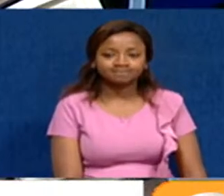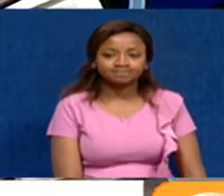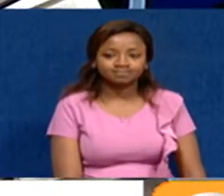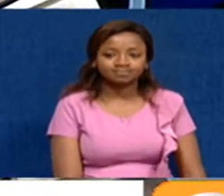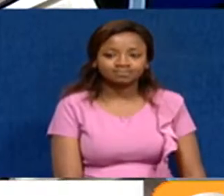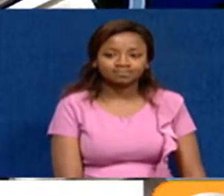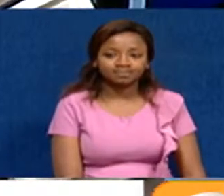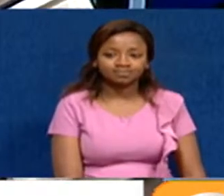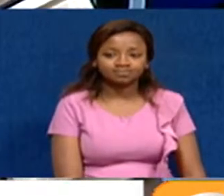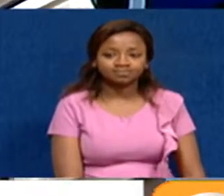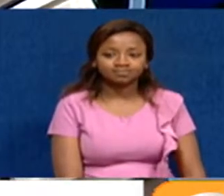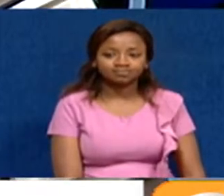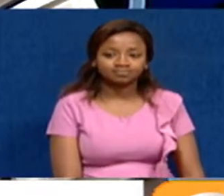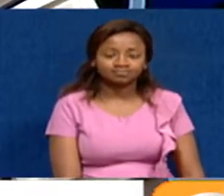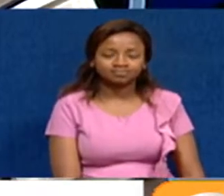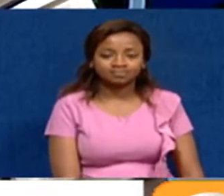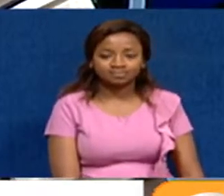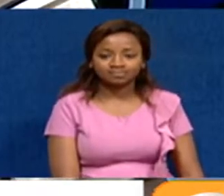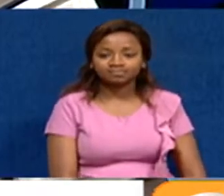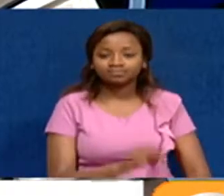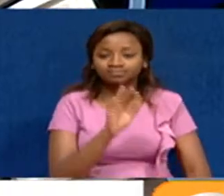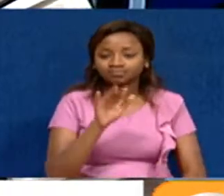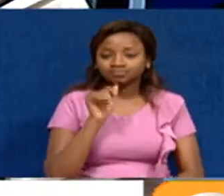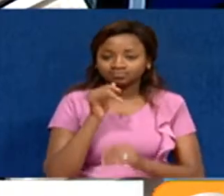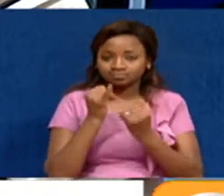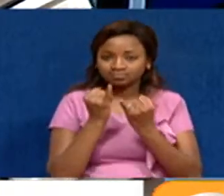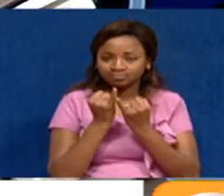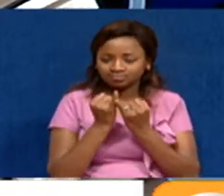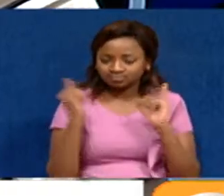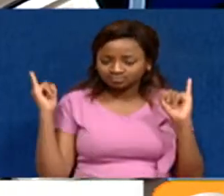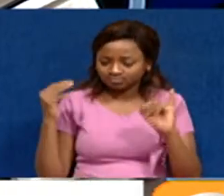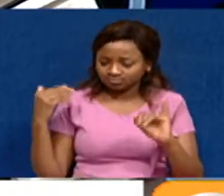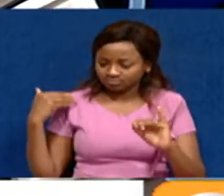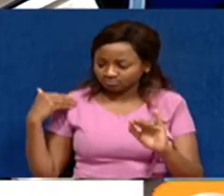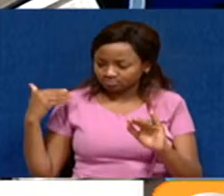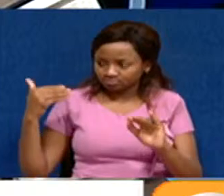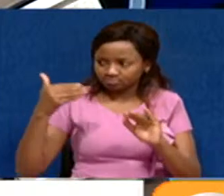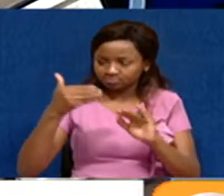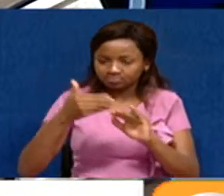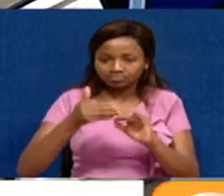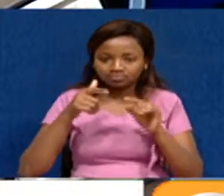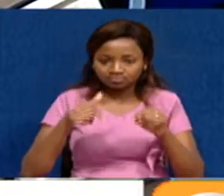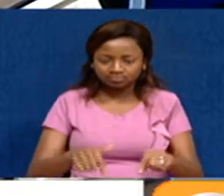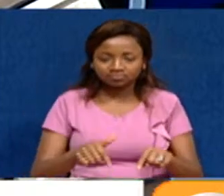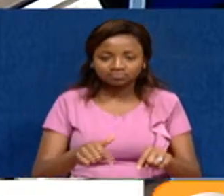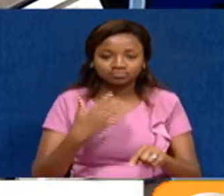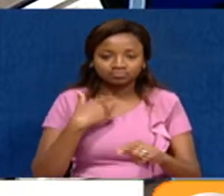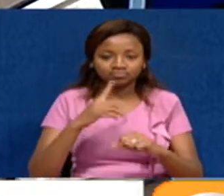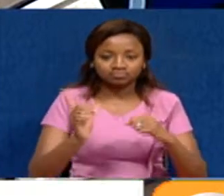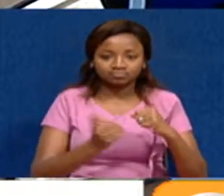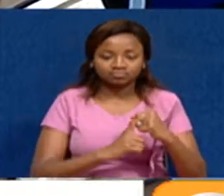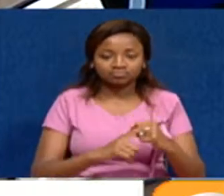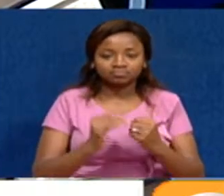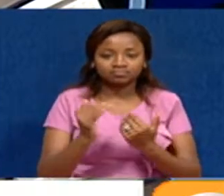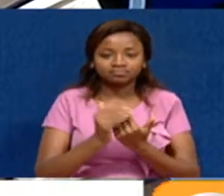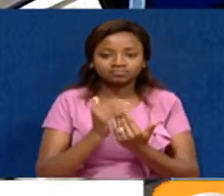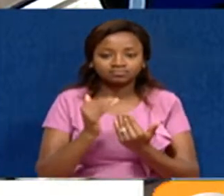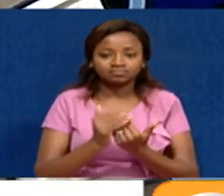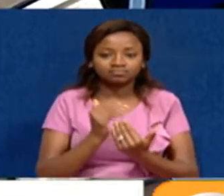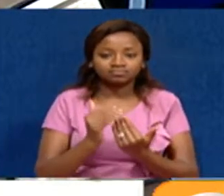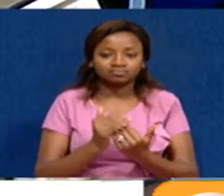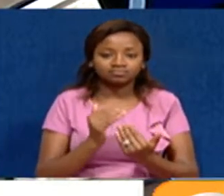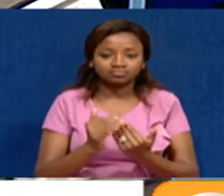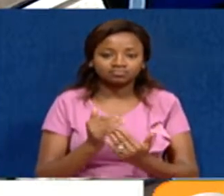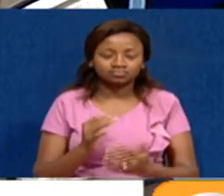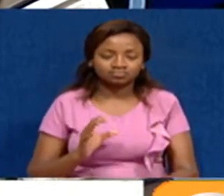in the country since independence, about six of them. And all of them have come about because of the mismanagement